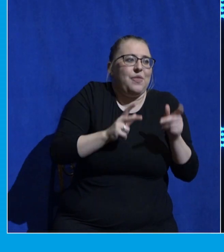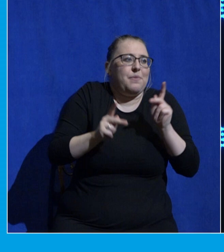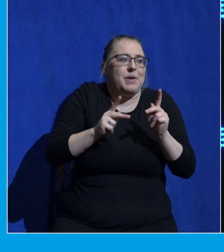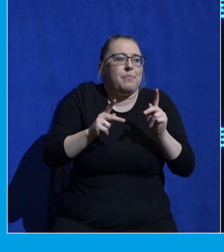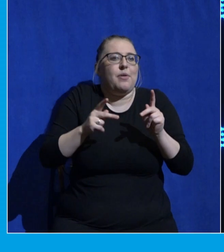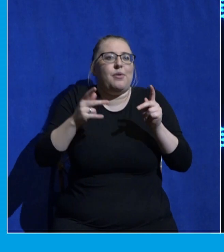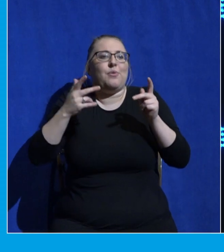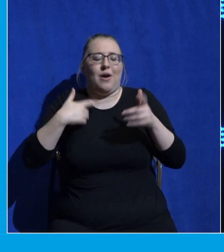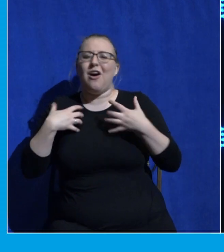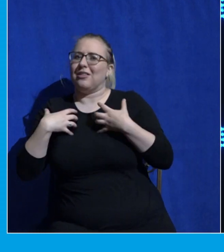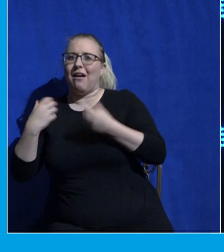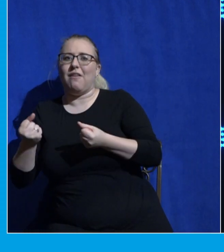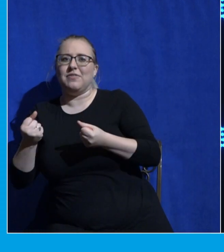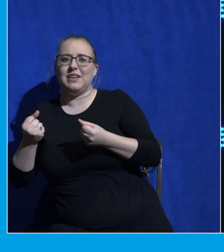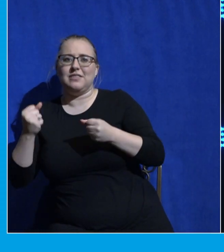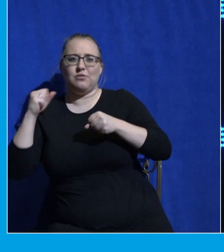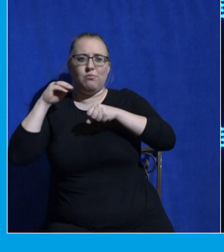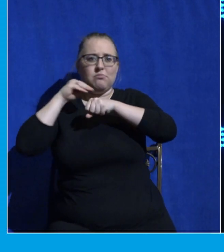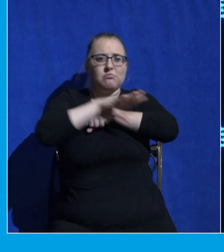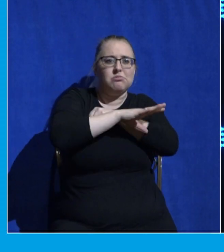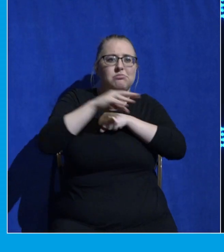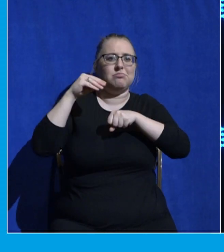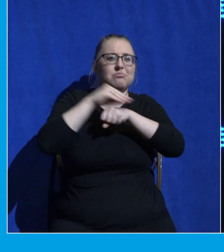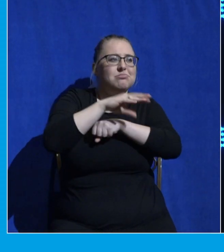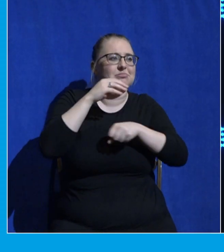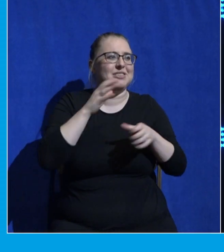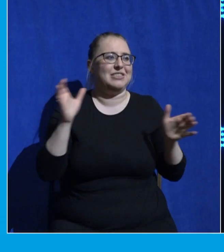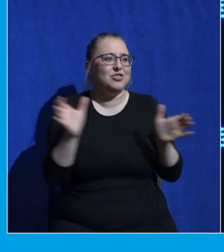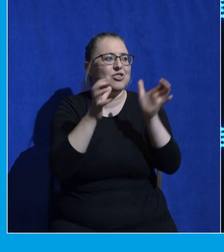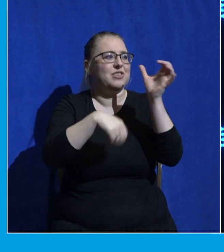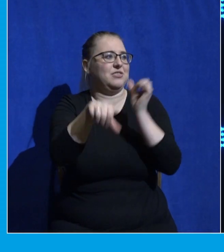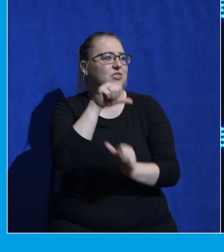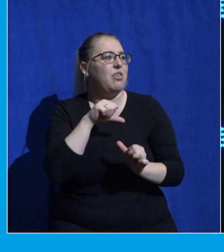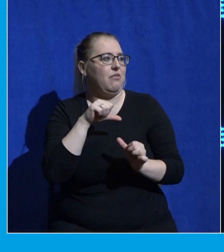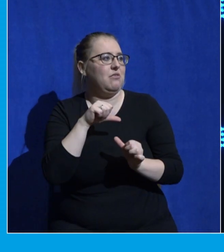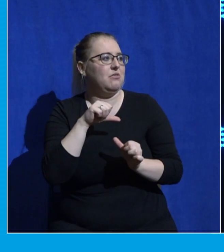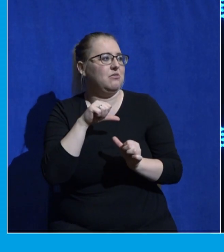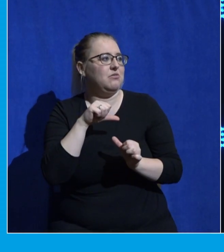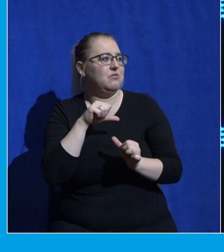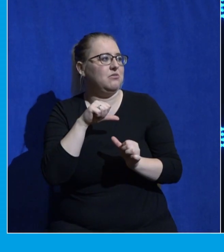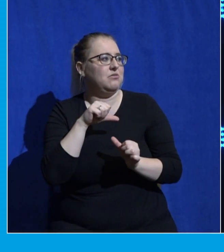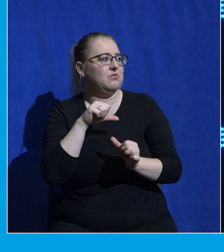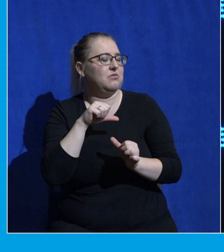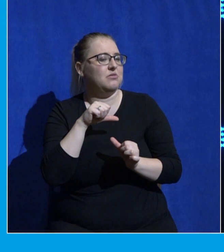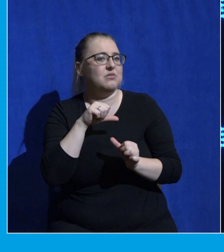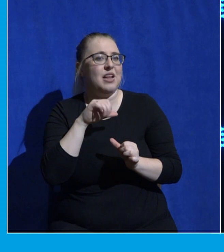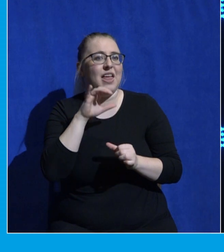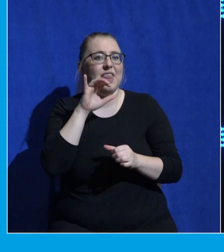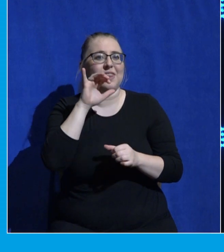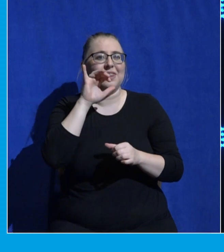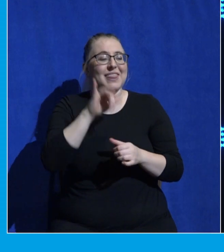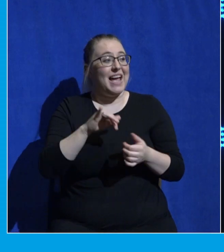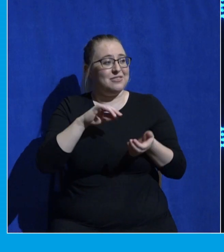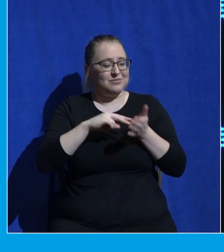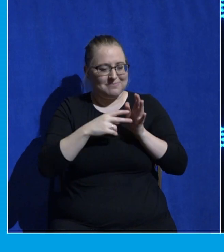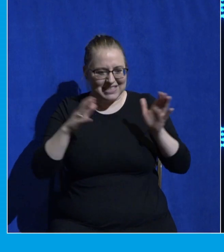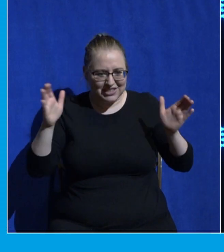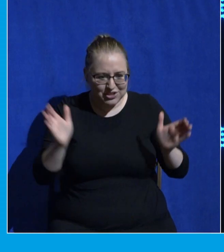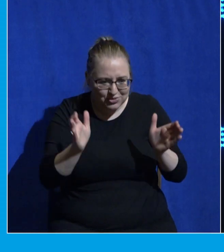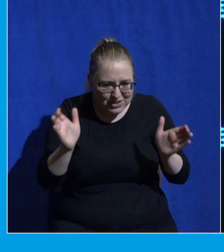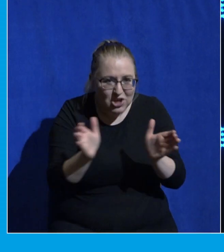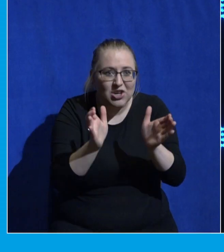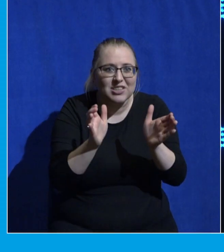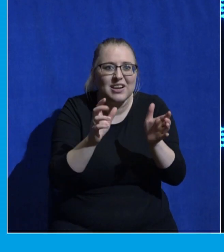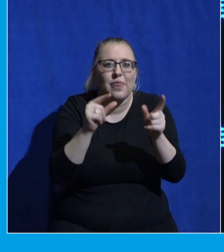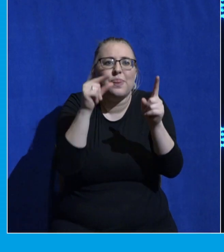is what congregational singing is about. We need your voice to encourage each other. This is what encouragement is about. The word encouragement